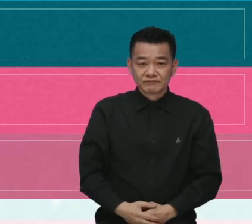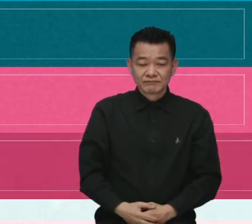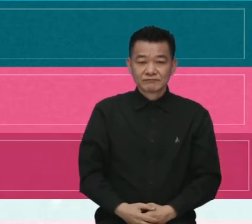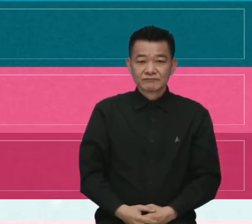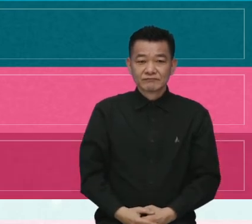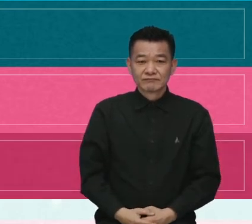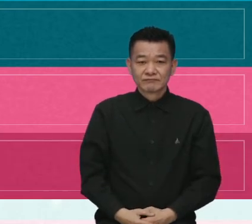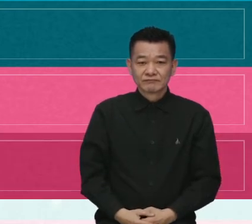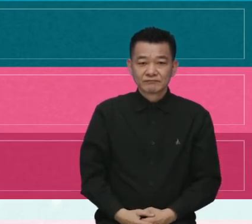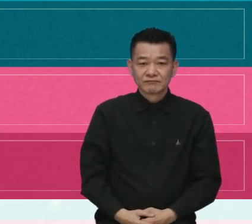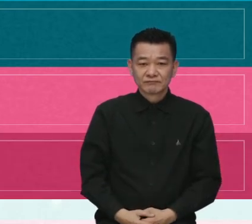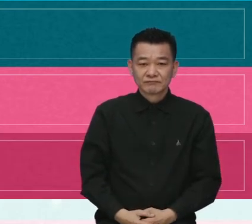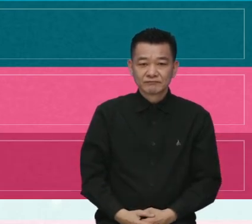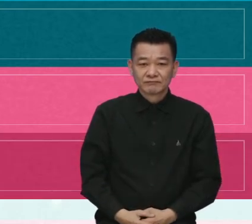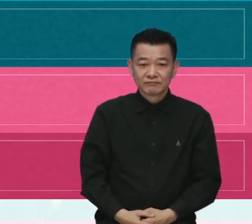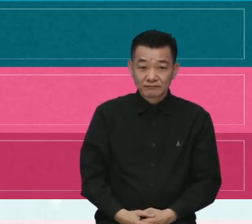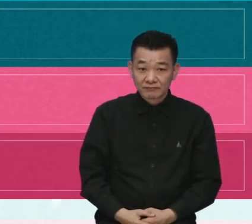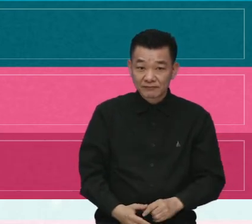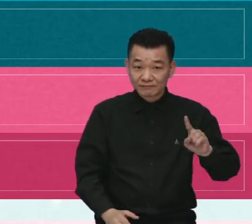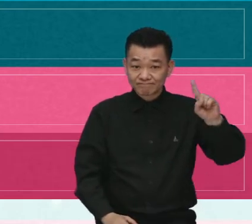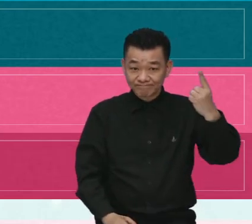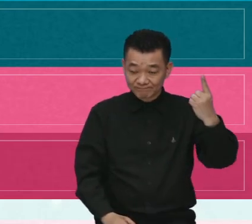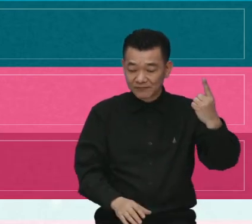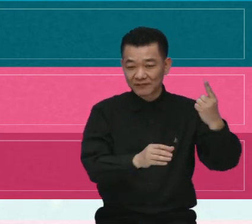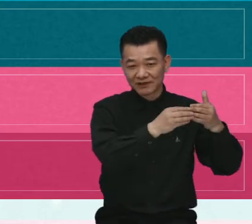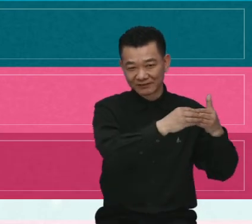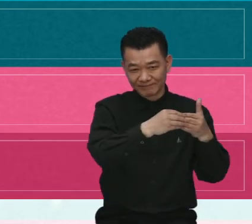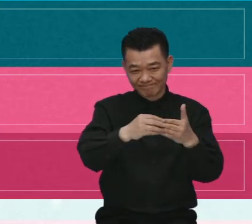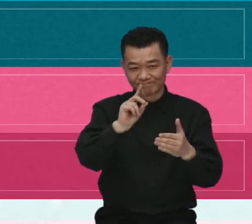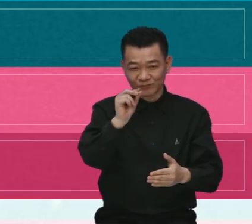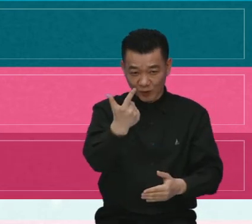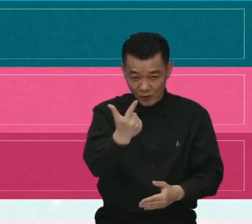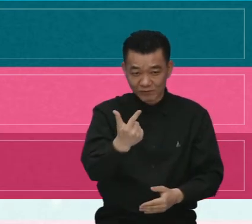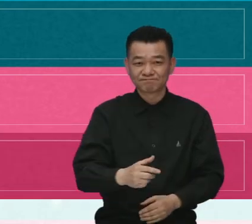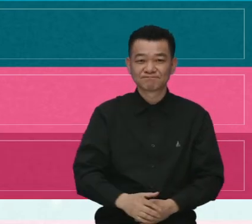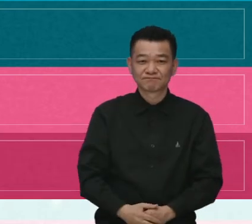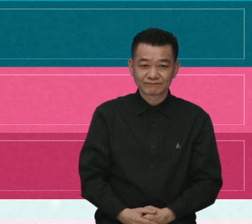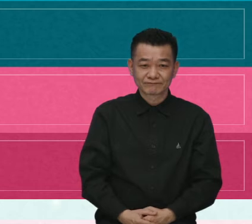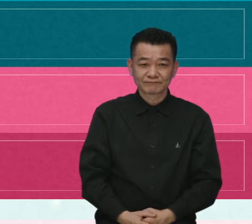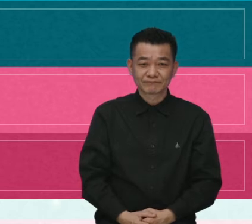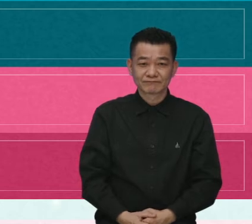aids, and assistive technologies. Number 1. Guide dog.